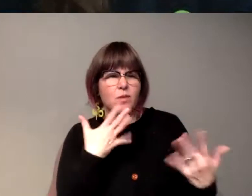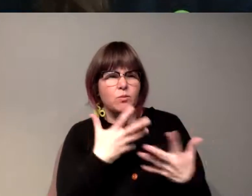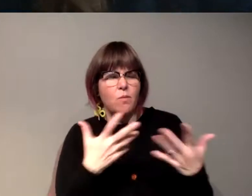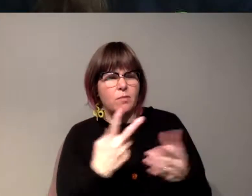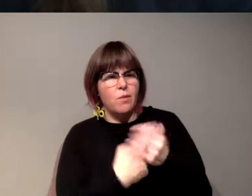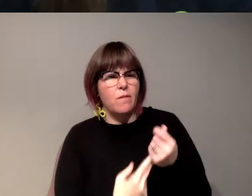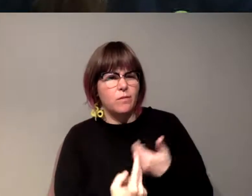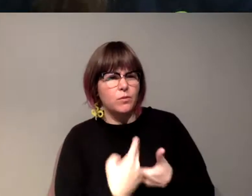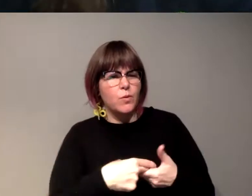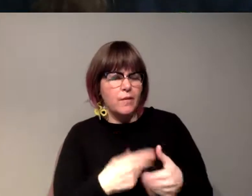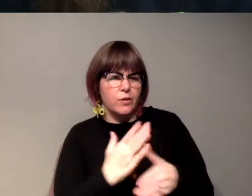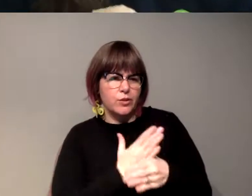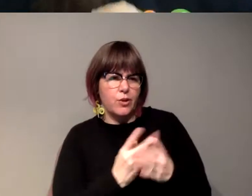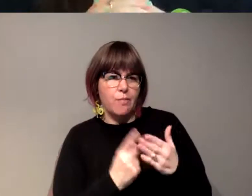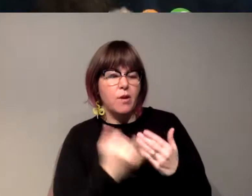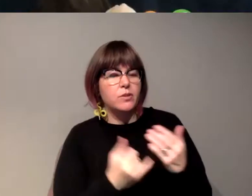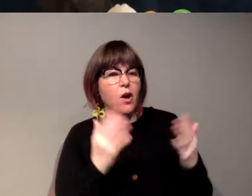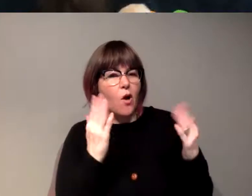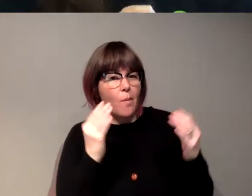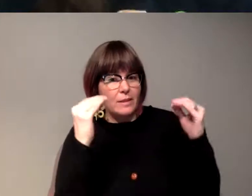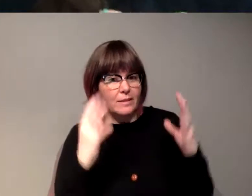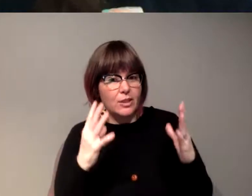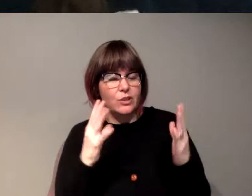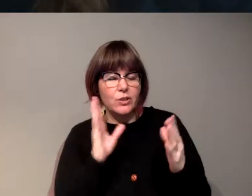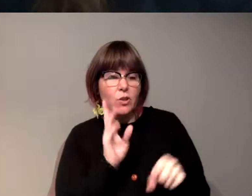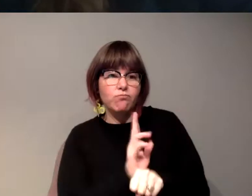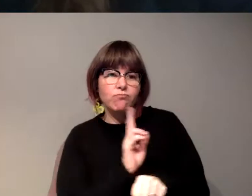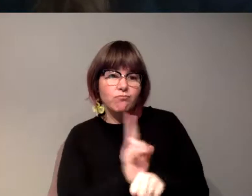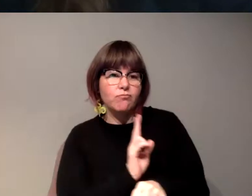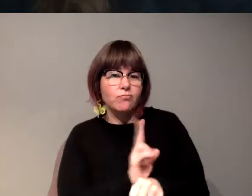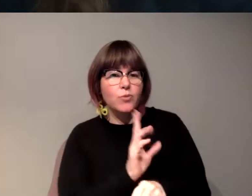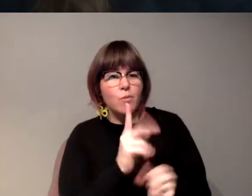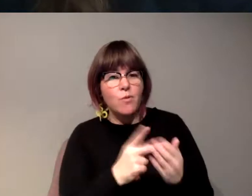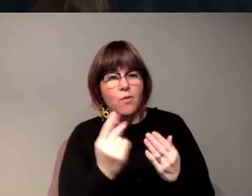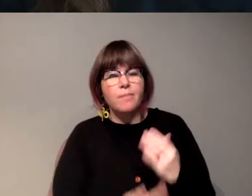of you for sharing your project with us. I hope our teachers get a lot of use out of your program.